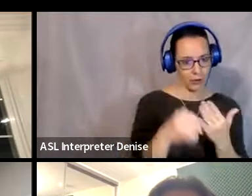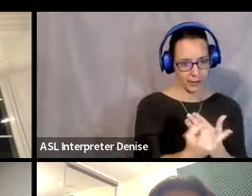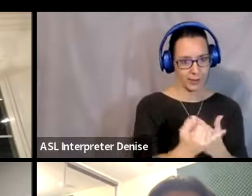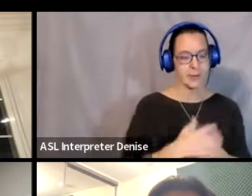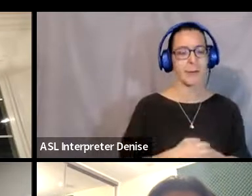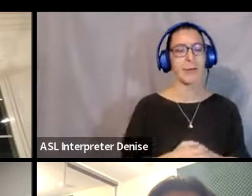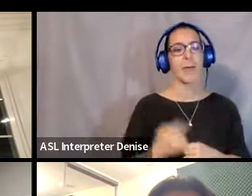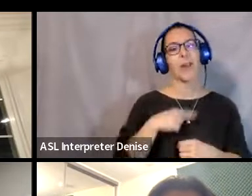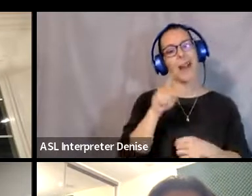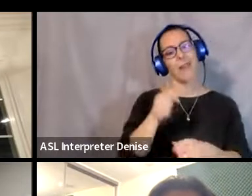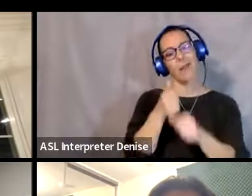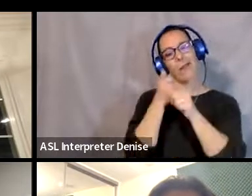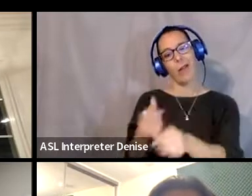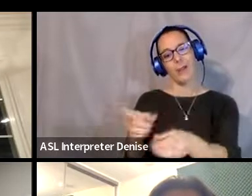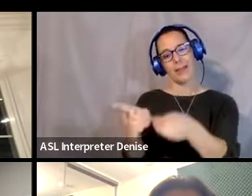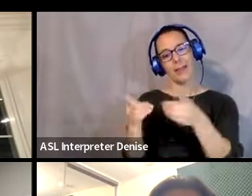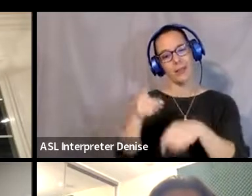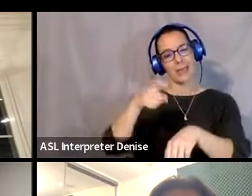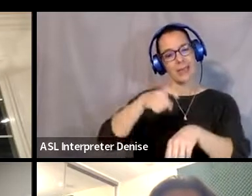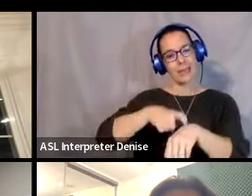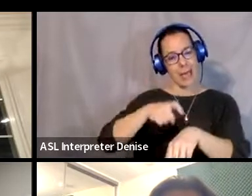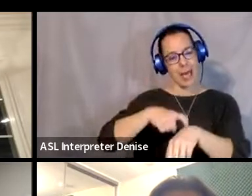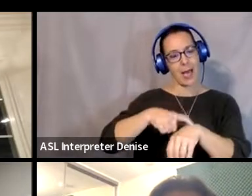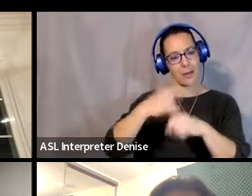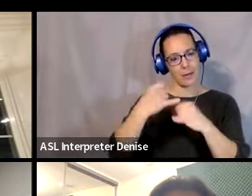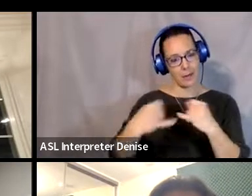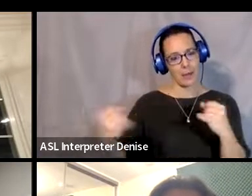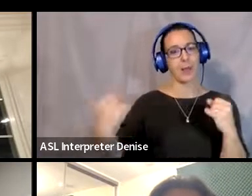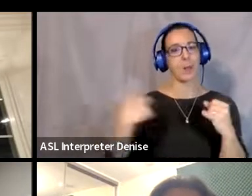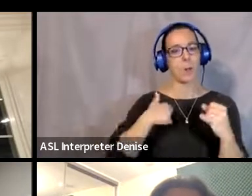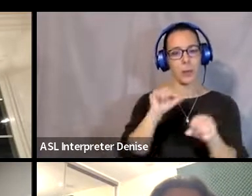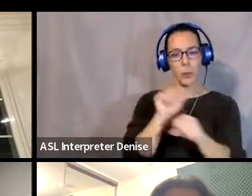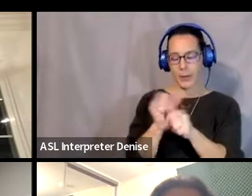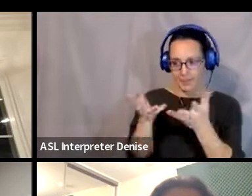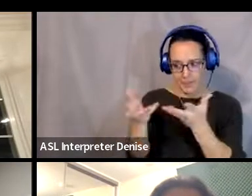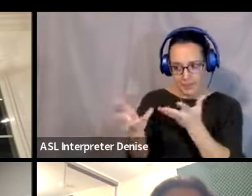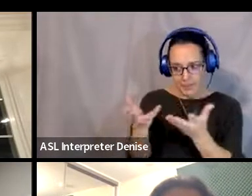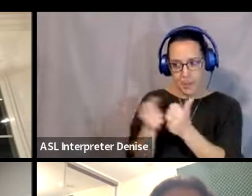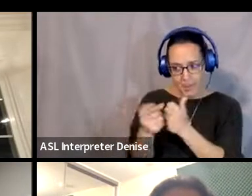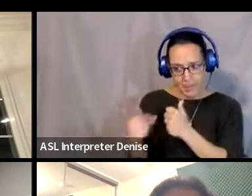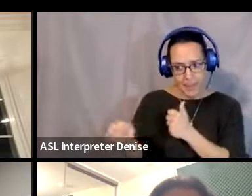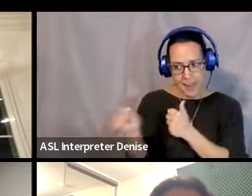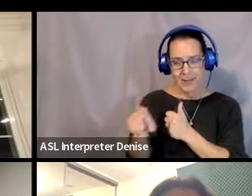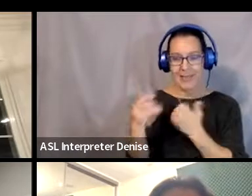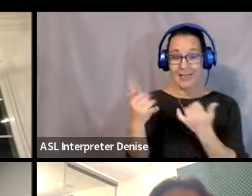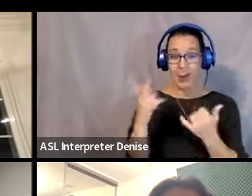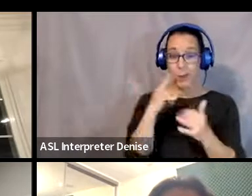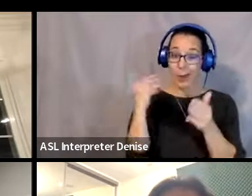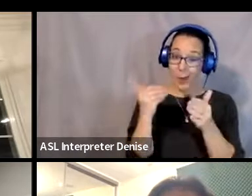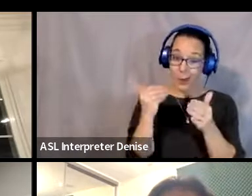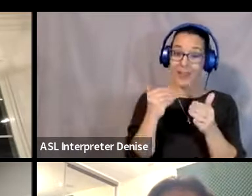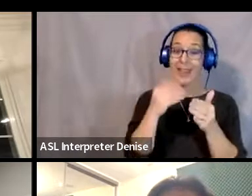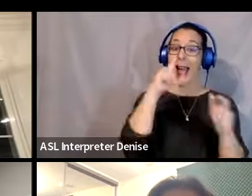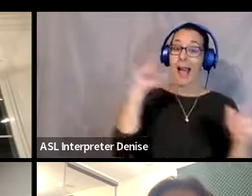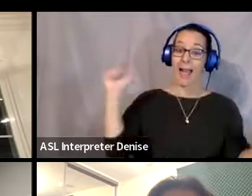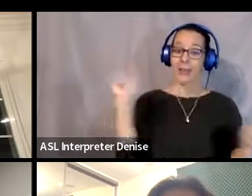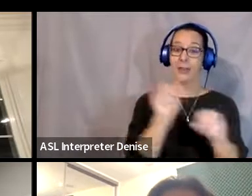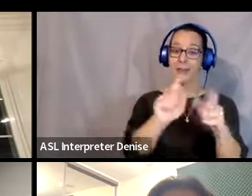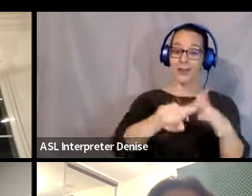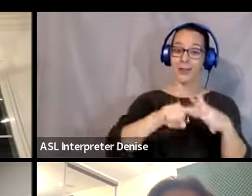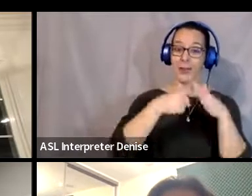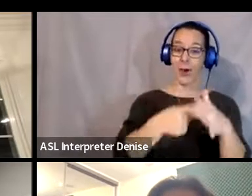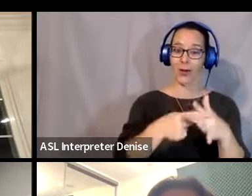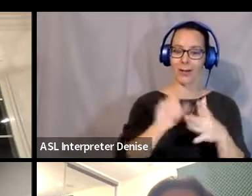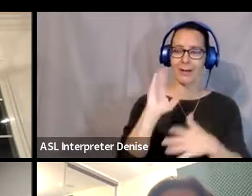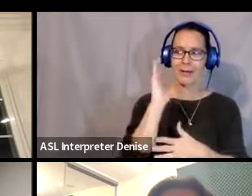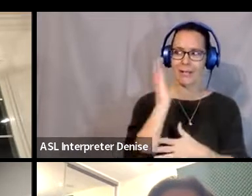district timeline. We've gotten to work very close with them, and we're getting very close to actually starting this. Seems like